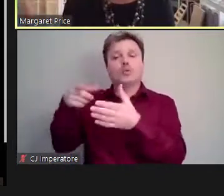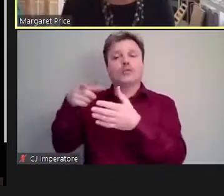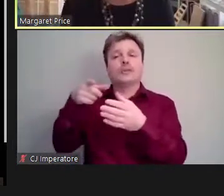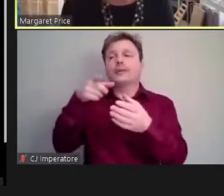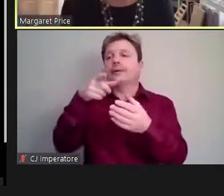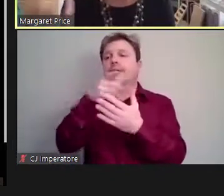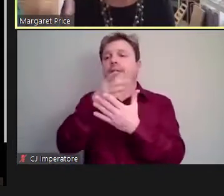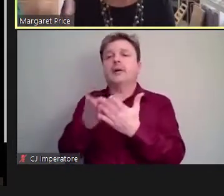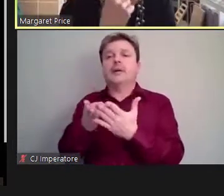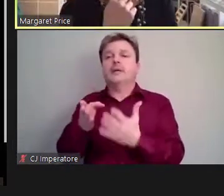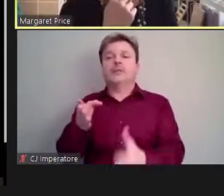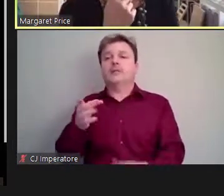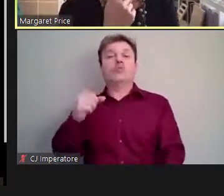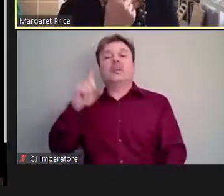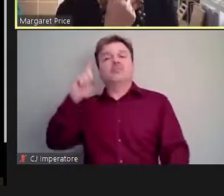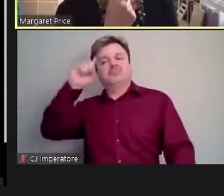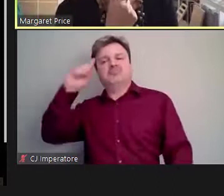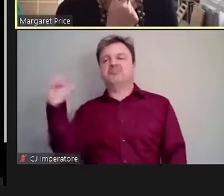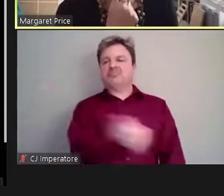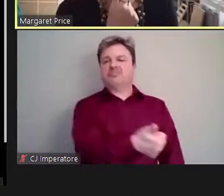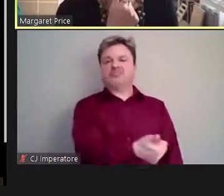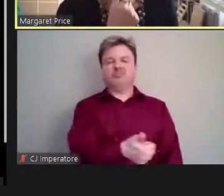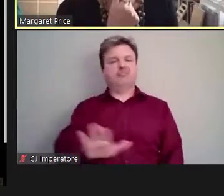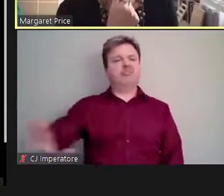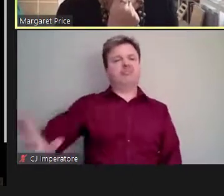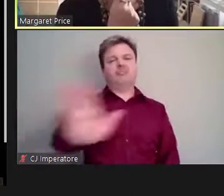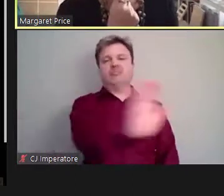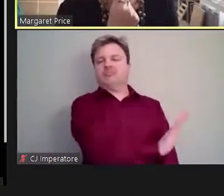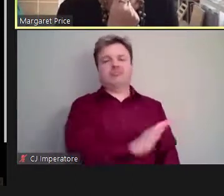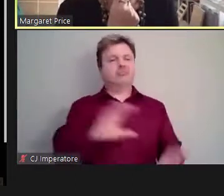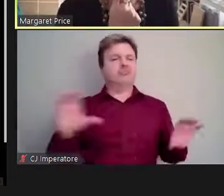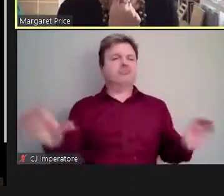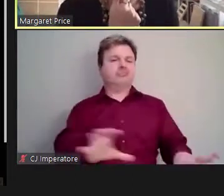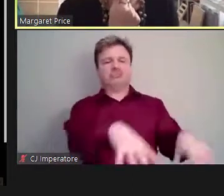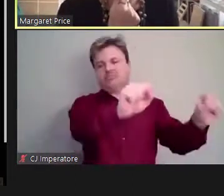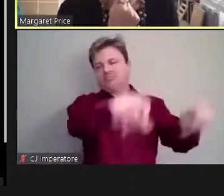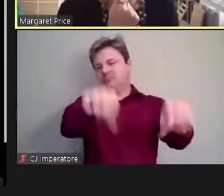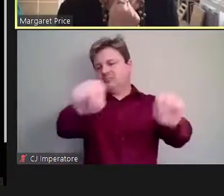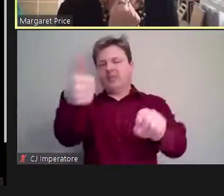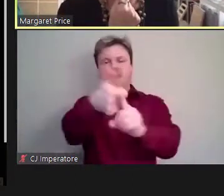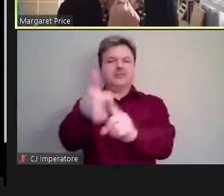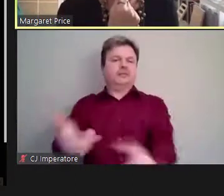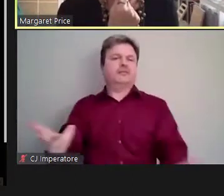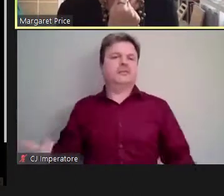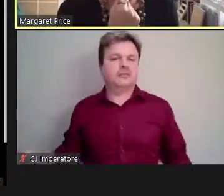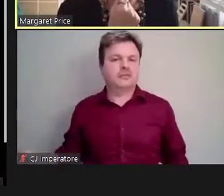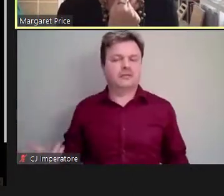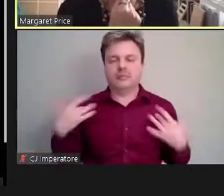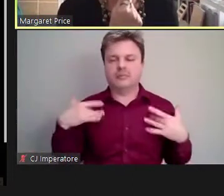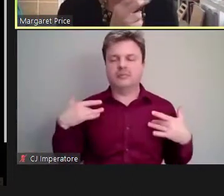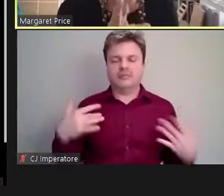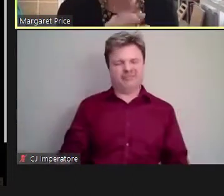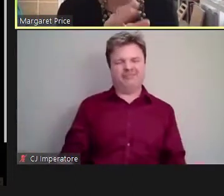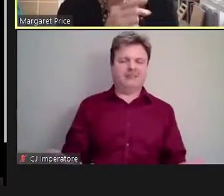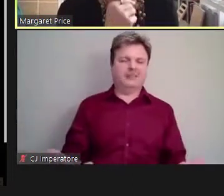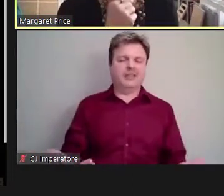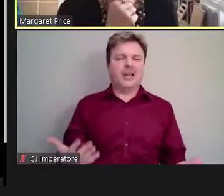it's all on them. I think it has a few other effects, which